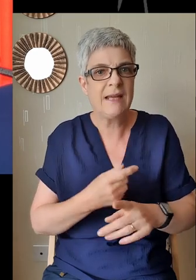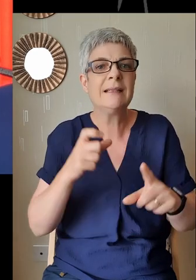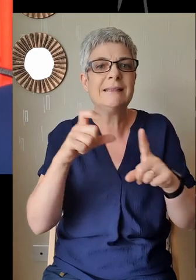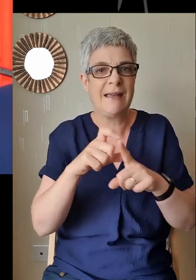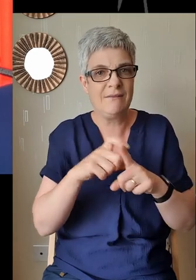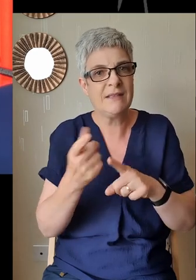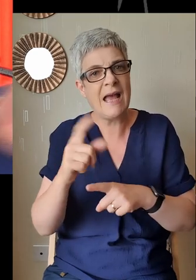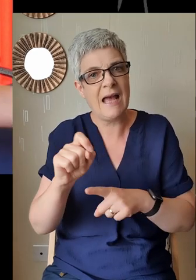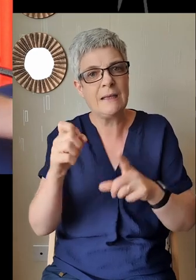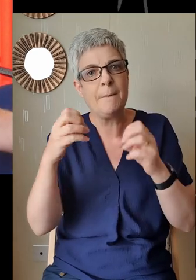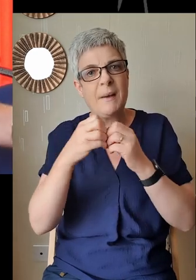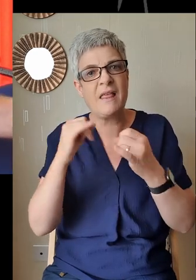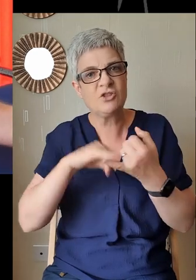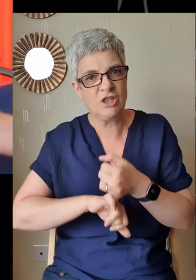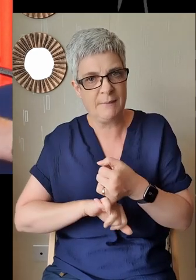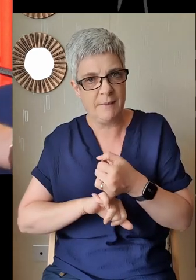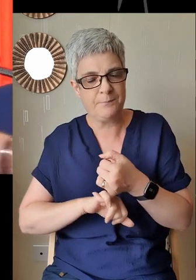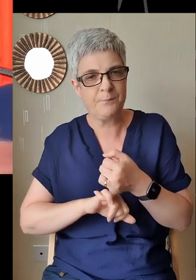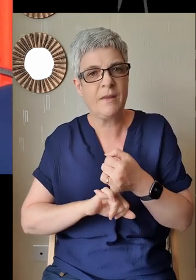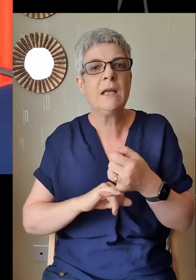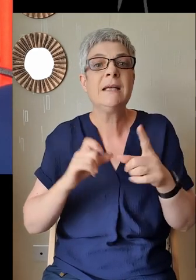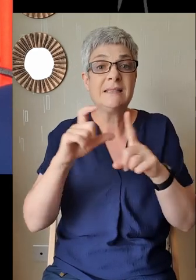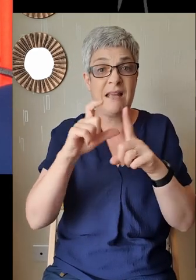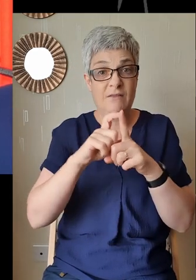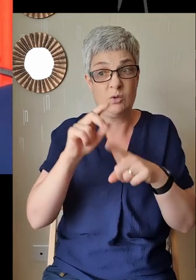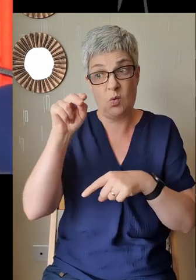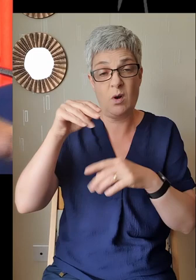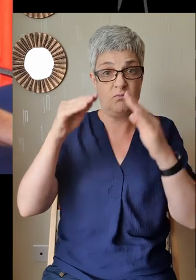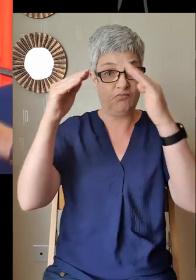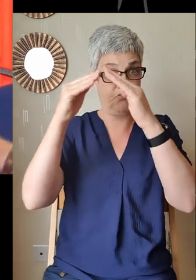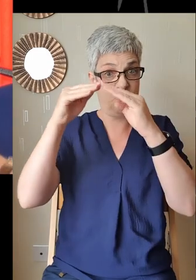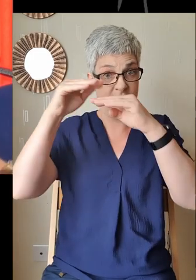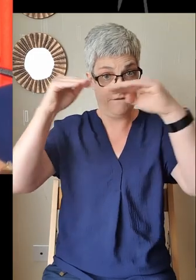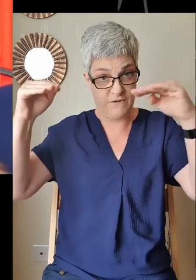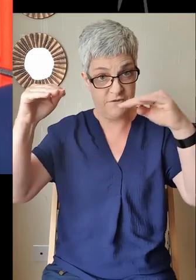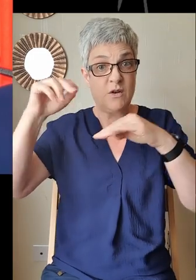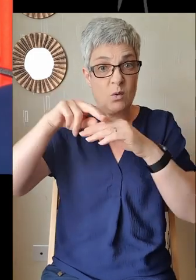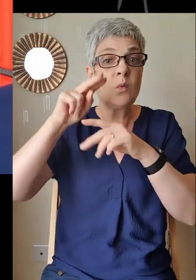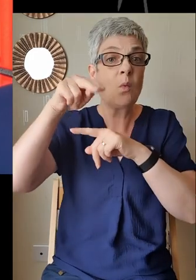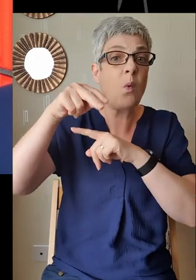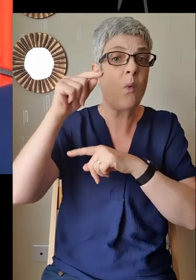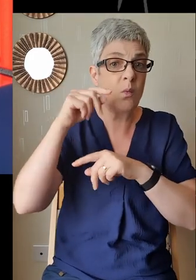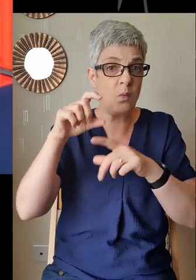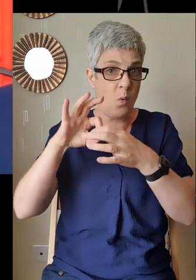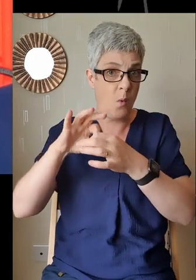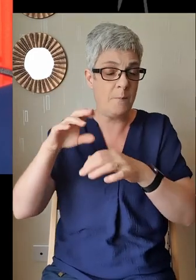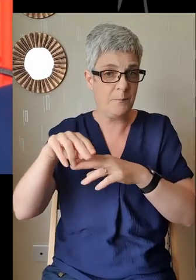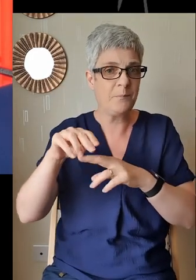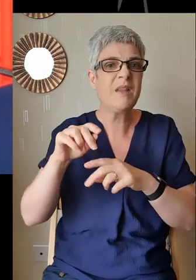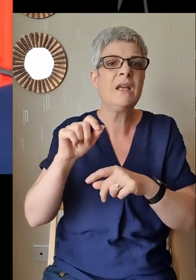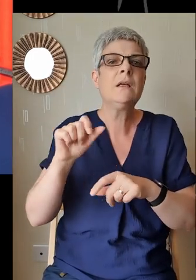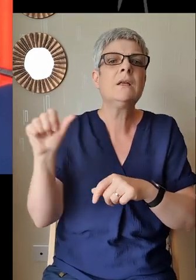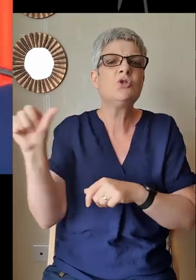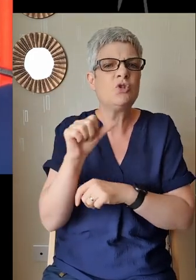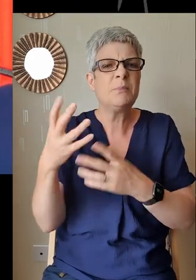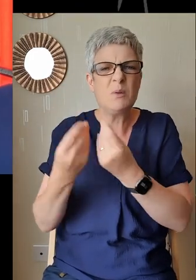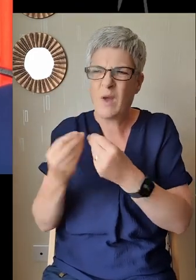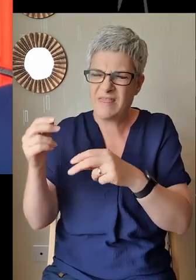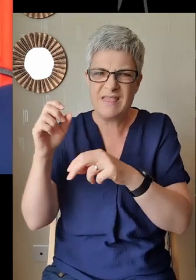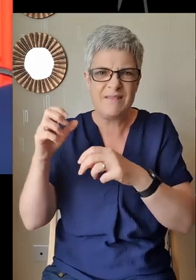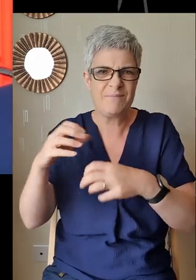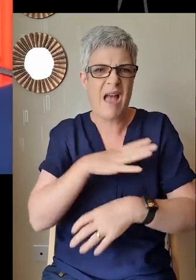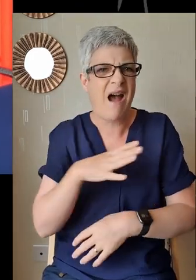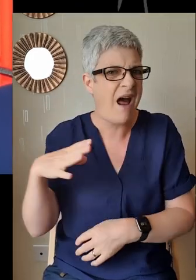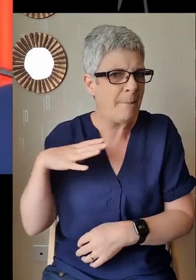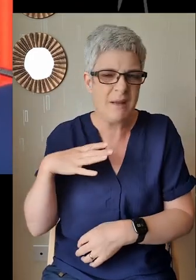the roof at home. His armies are away fighting, and as the king, he ought to have been with them. But he'd stayed back, and now on a sunny day, he